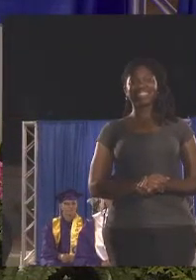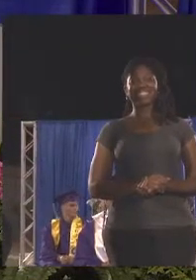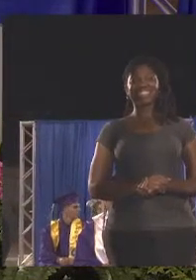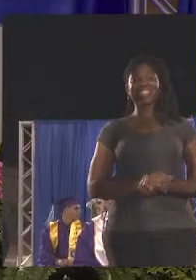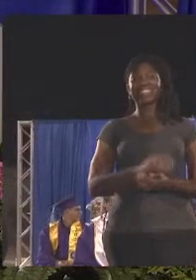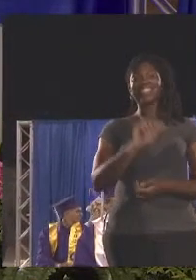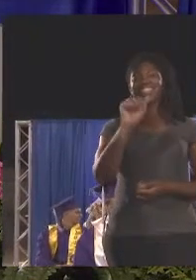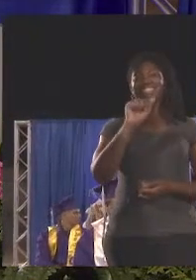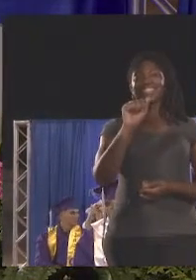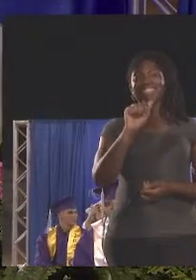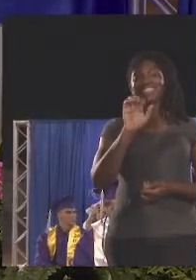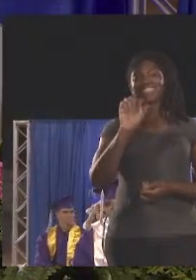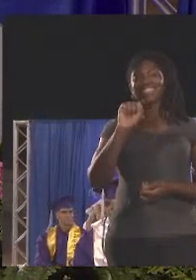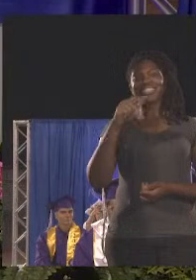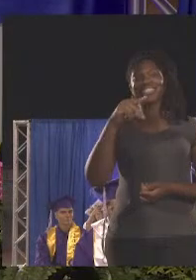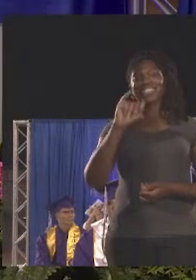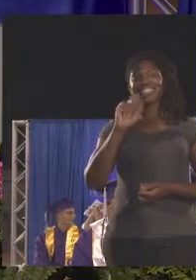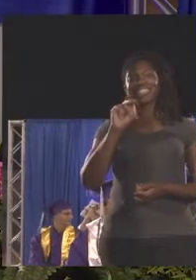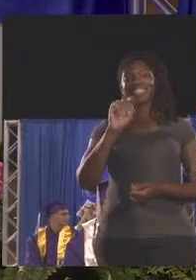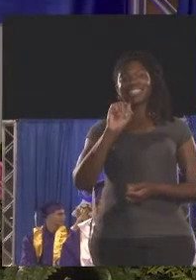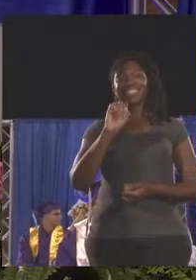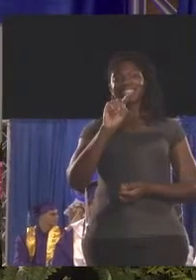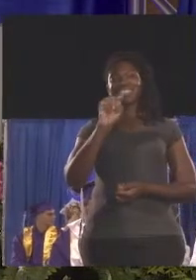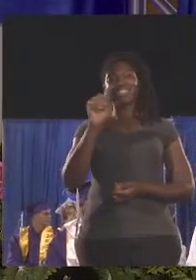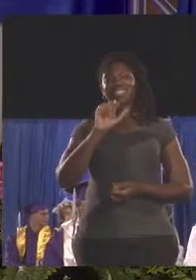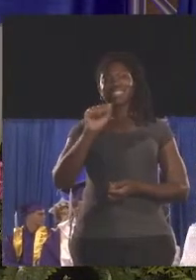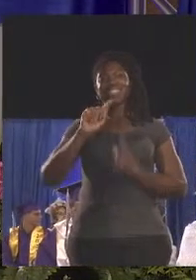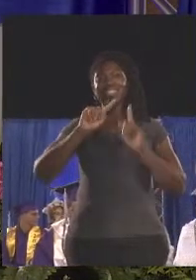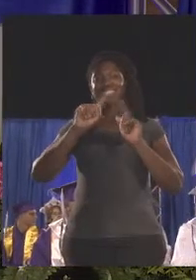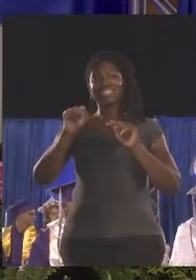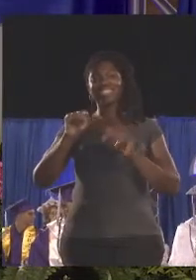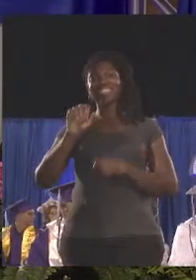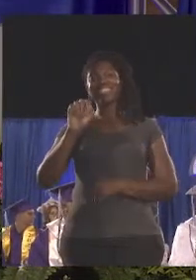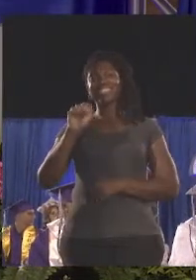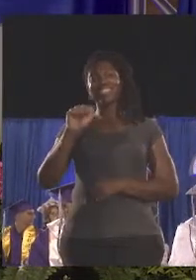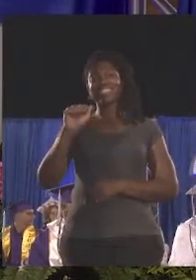Alyssa Renee Espinosa, San Antonio College.